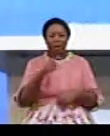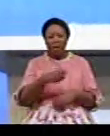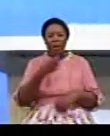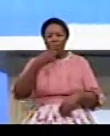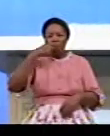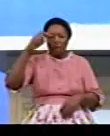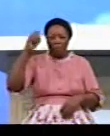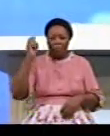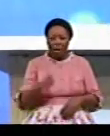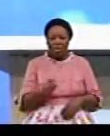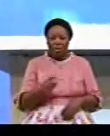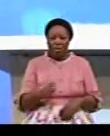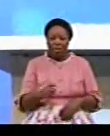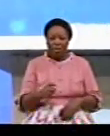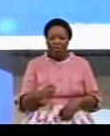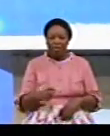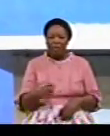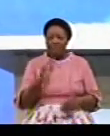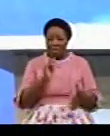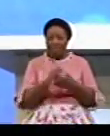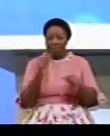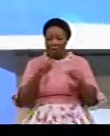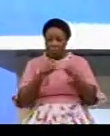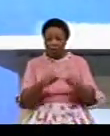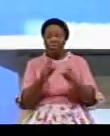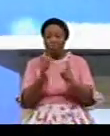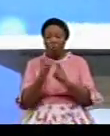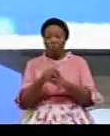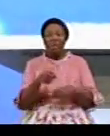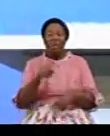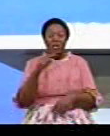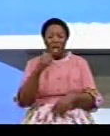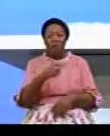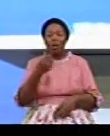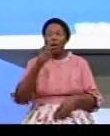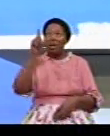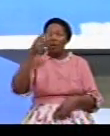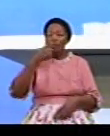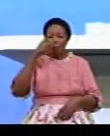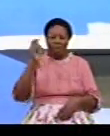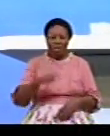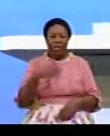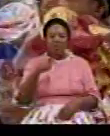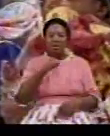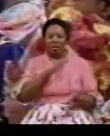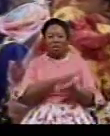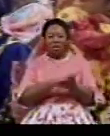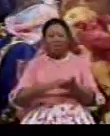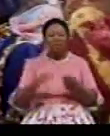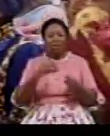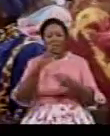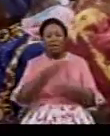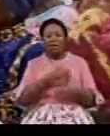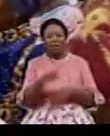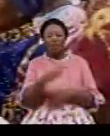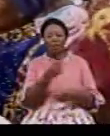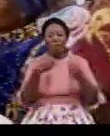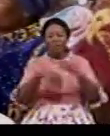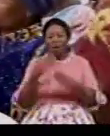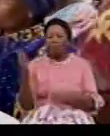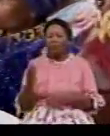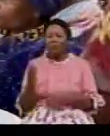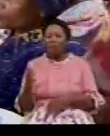Where is he? Where is she? You will not go back home empty-handed.